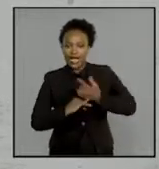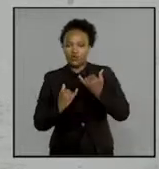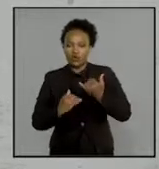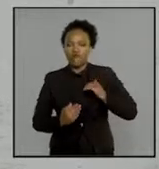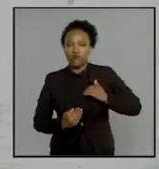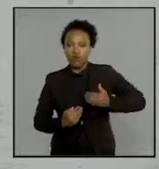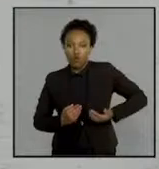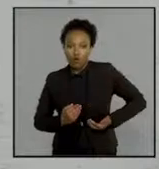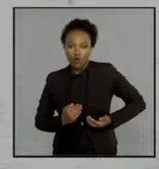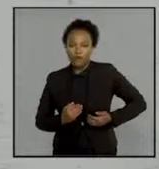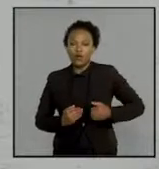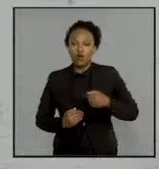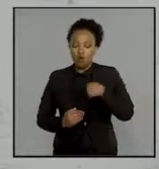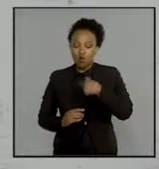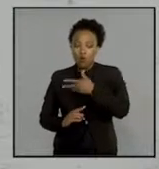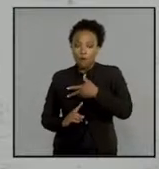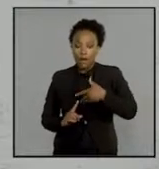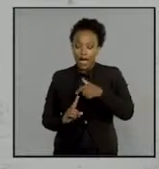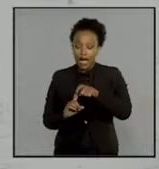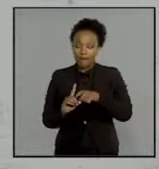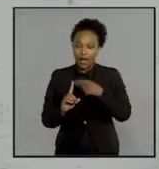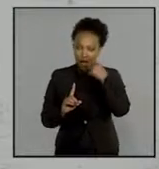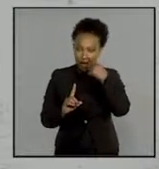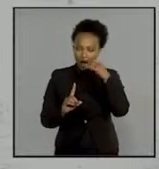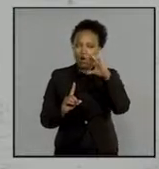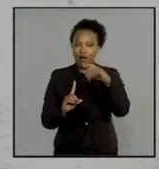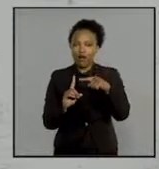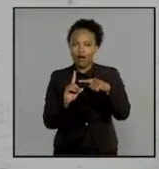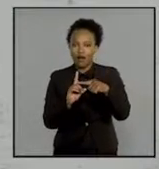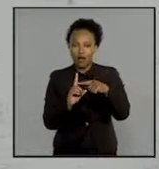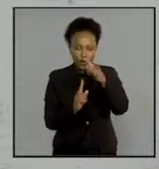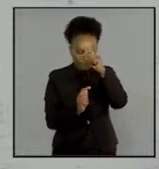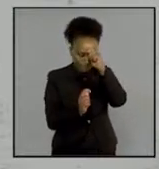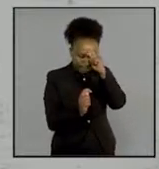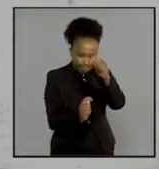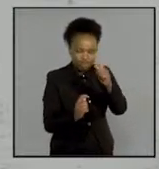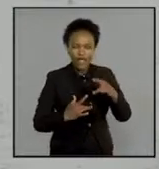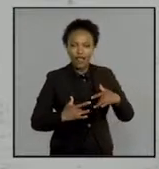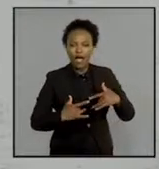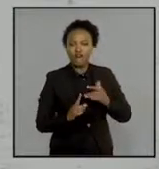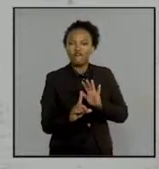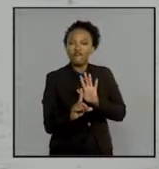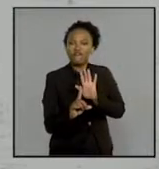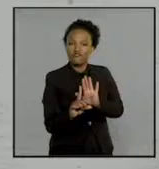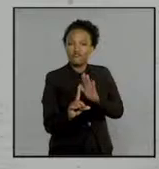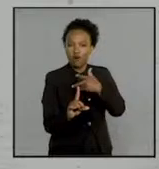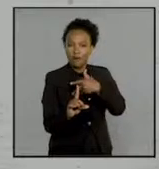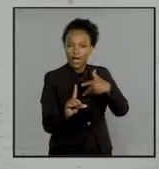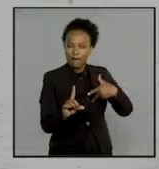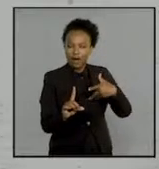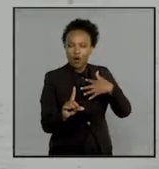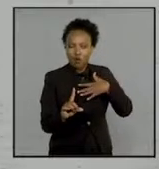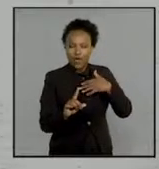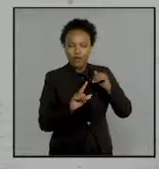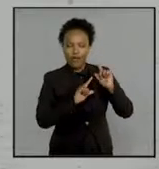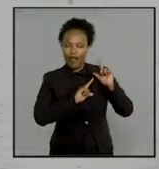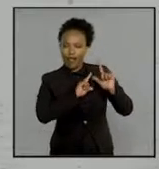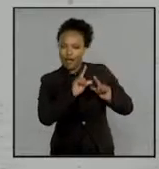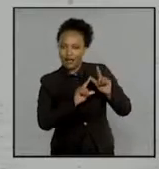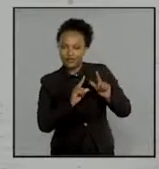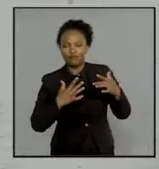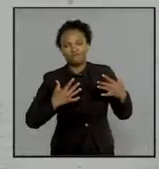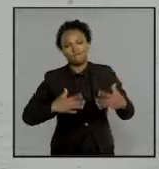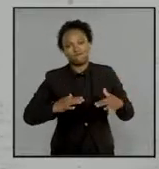Women's Day, in the year of Charlotte Mannya Maxeke, we recognize the life of Umama, we honor her